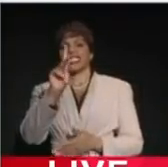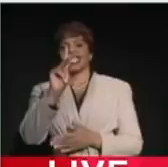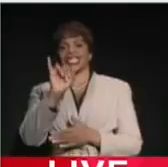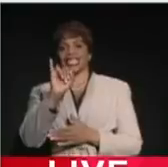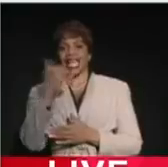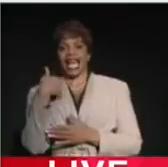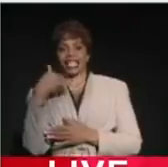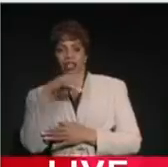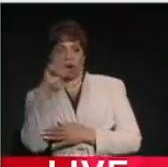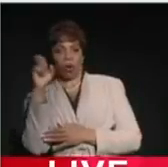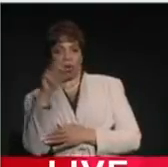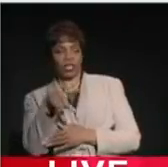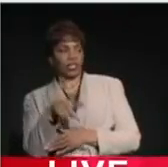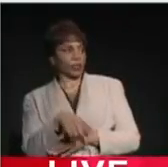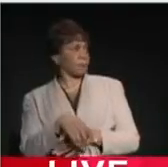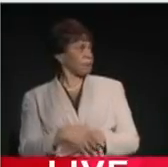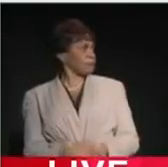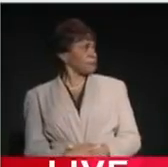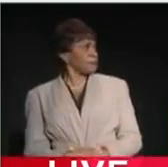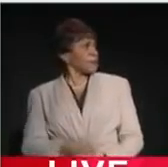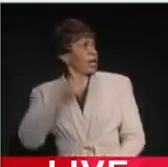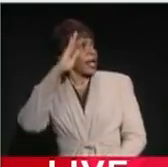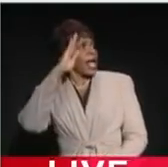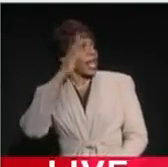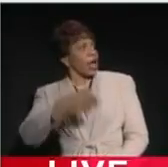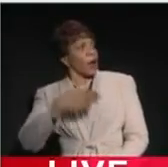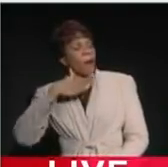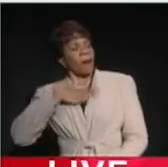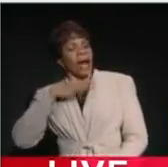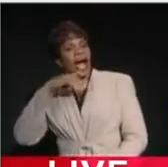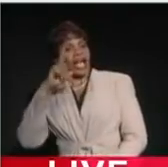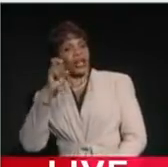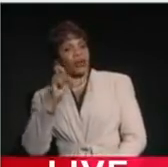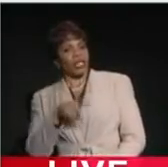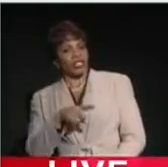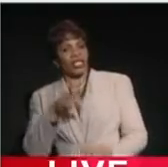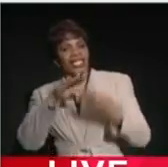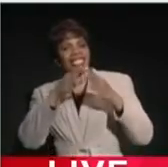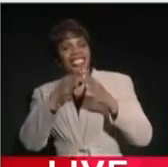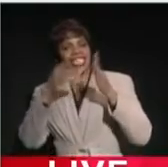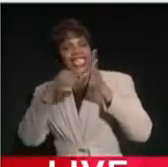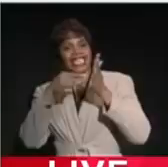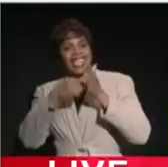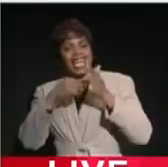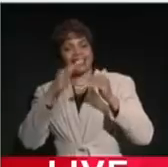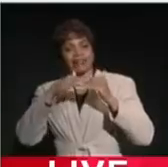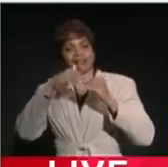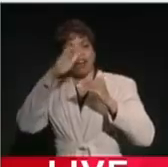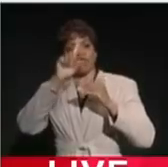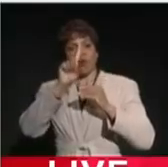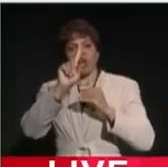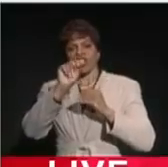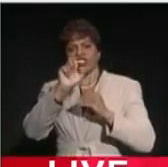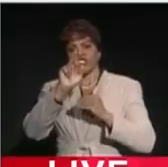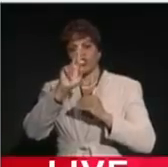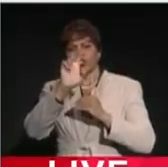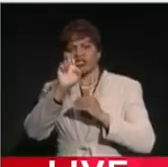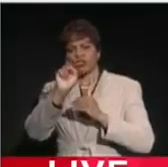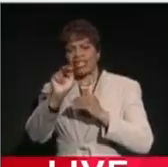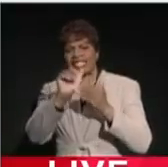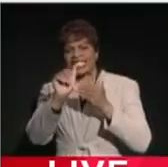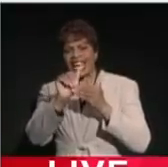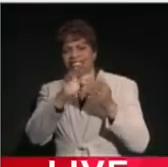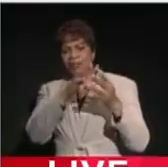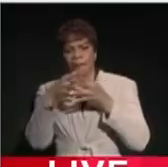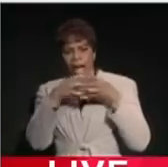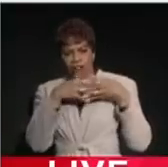Kazir. Hi, my question is, the student debt is above $1 trillion in America. Some people aren't